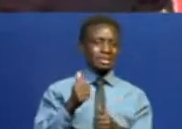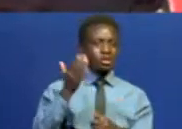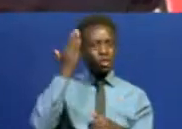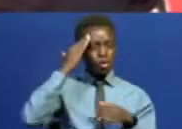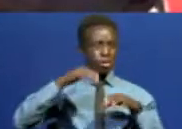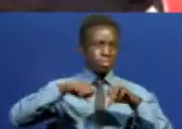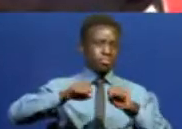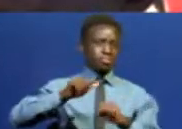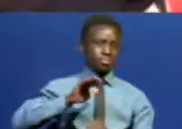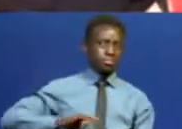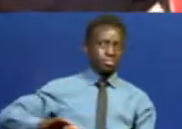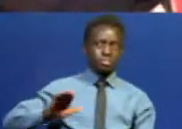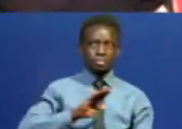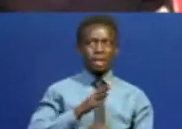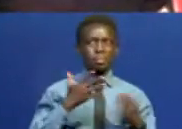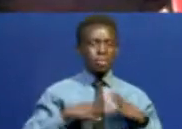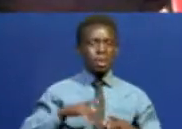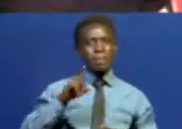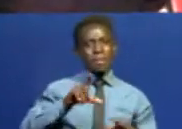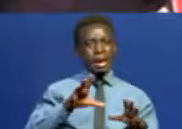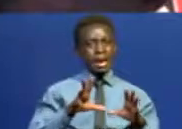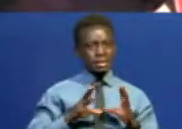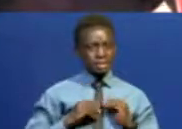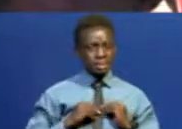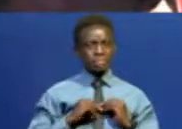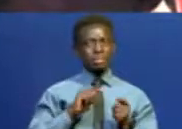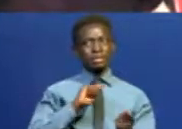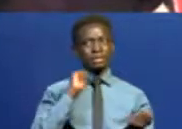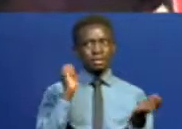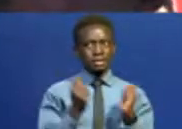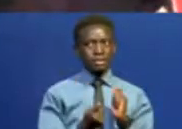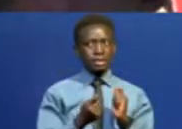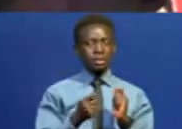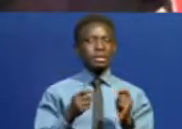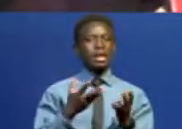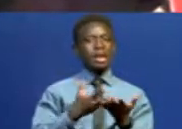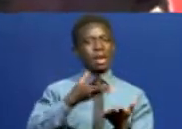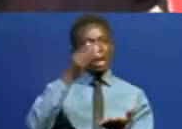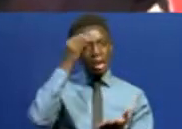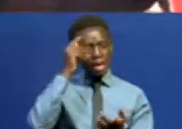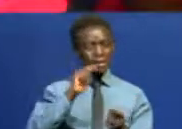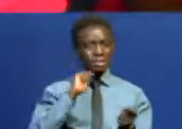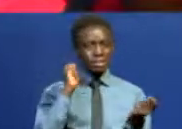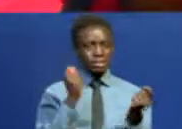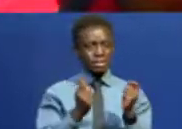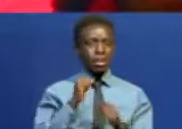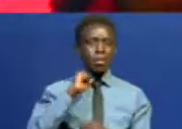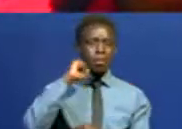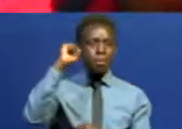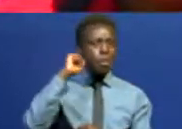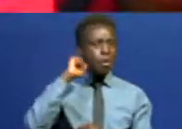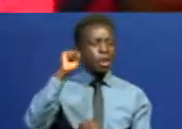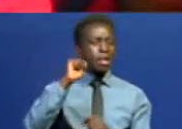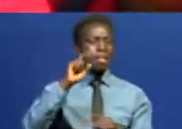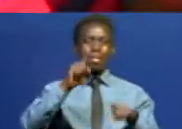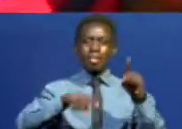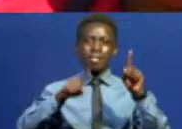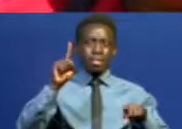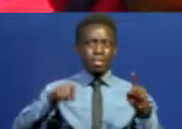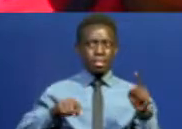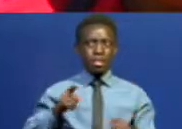must accept the change. We must embrace the change. Politics is dynamic. Hapa kuna amani, hatutaki